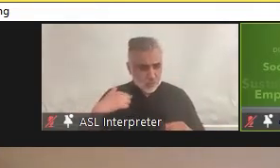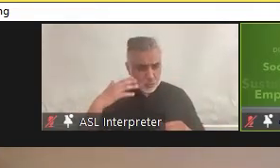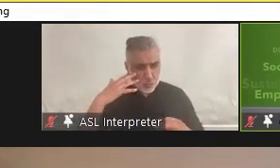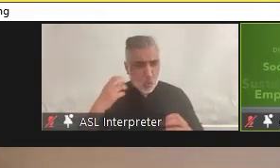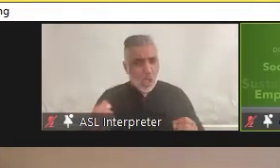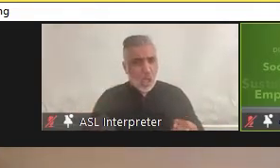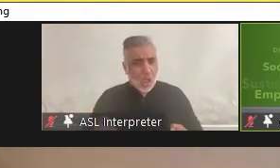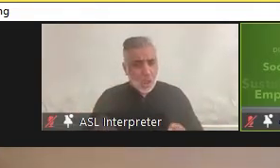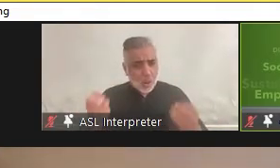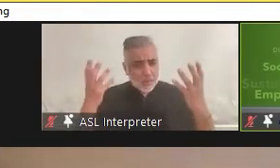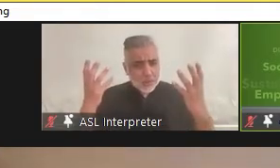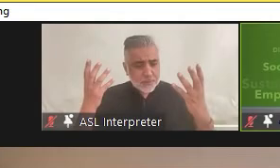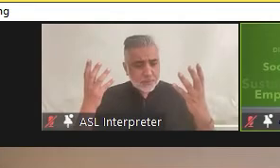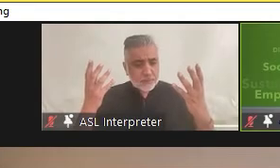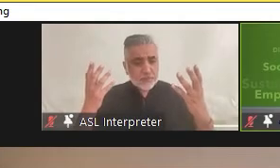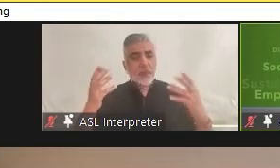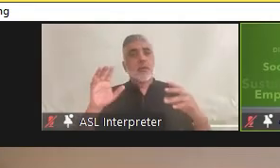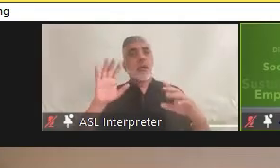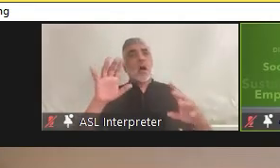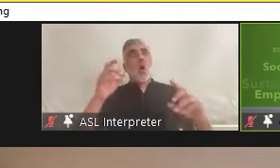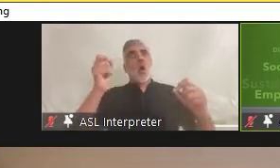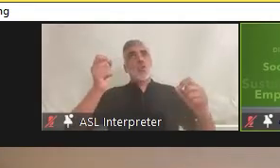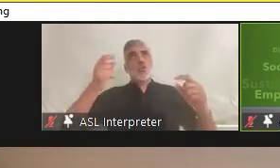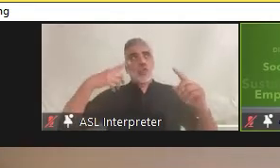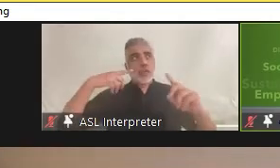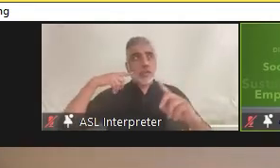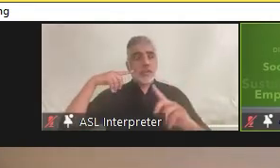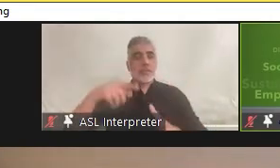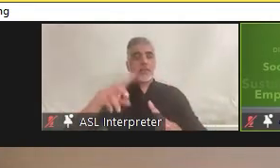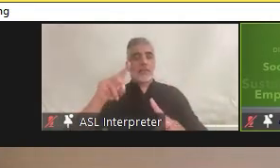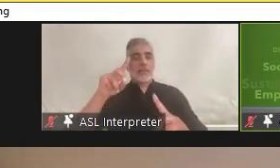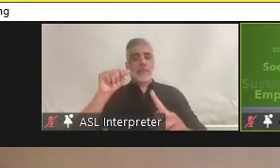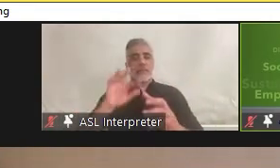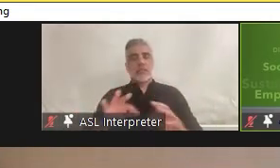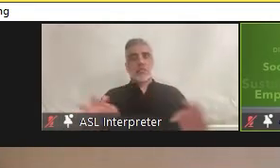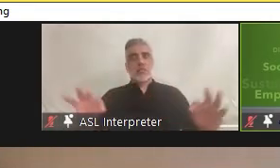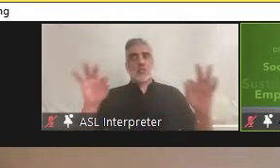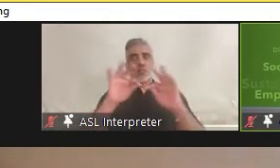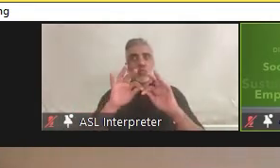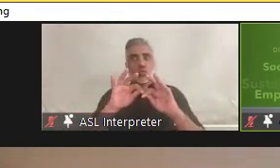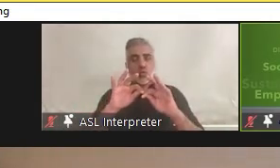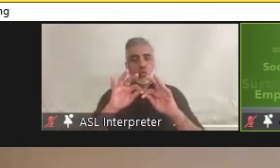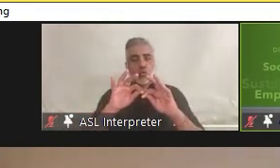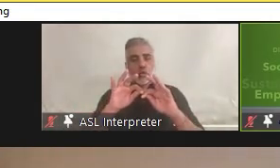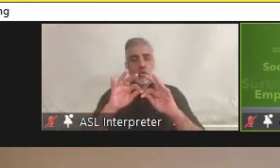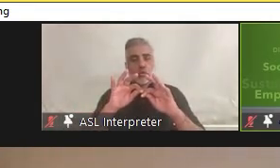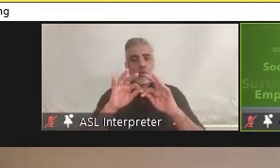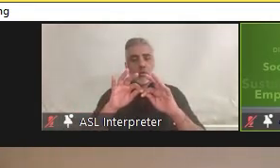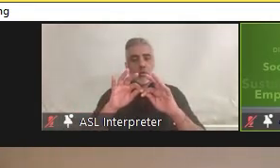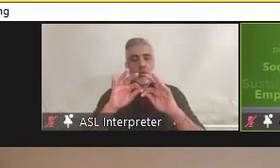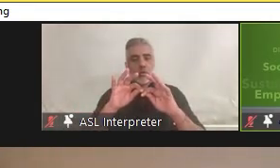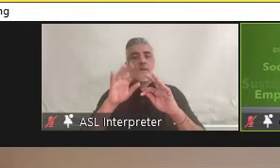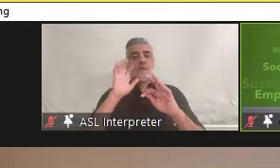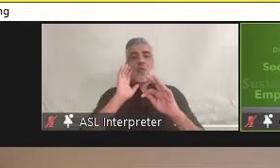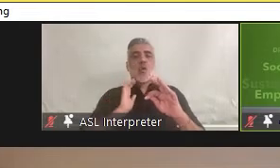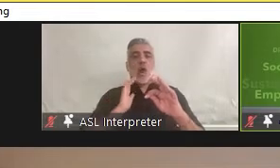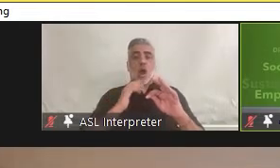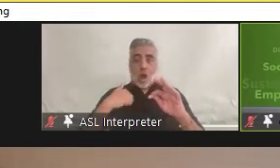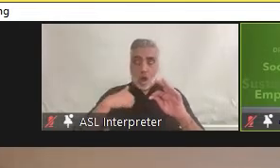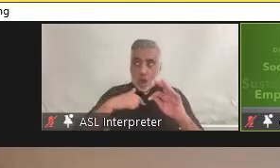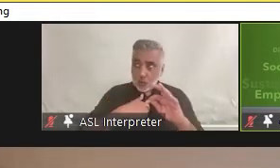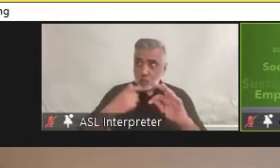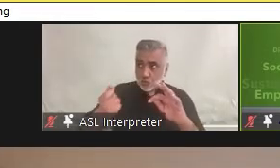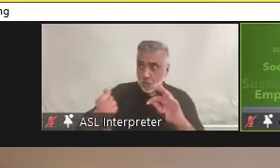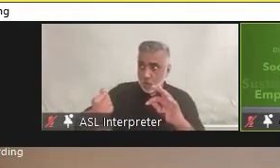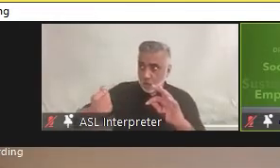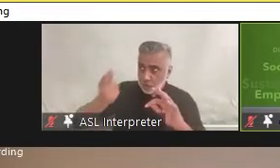Understanding the base of disability is crucial. if not essential, for us to really get our arms